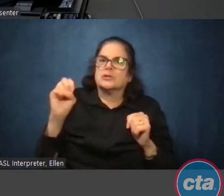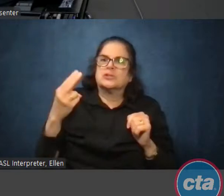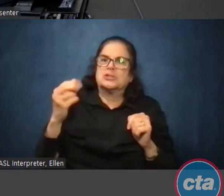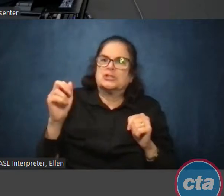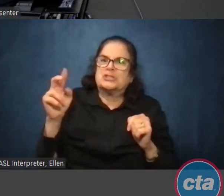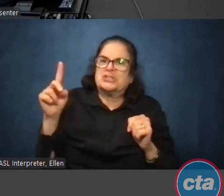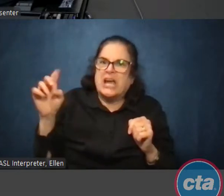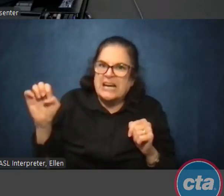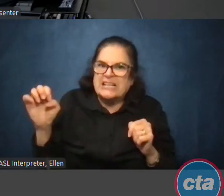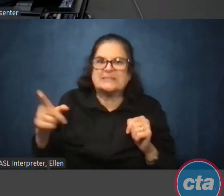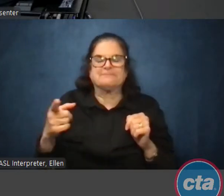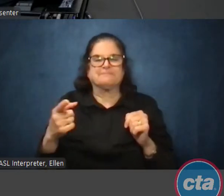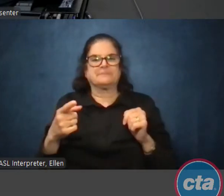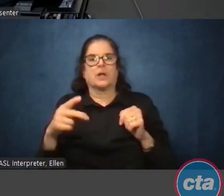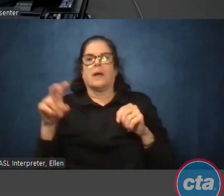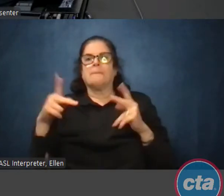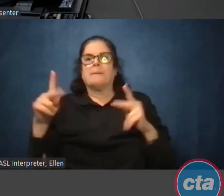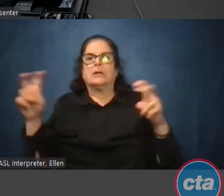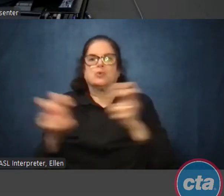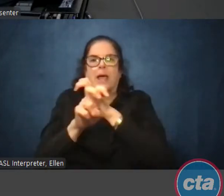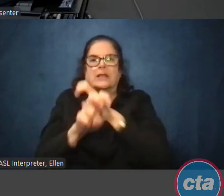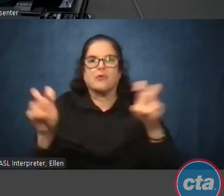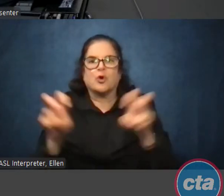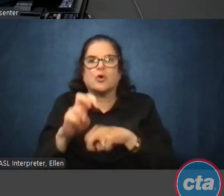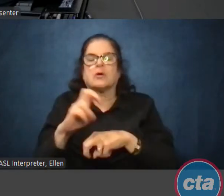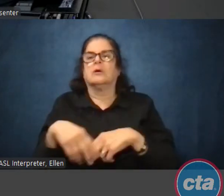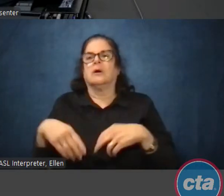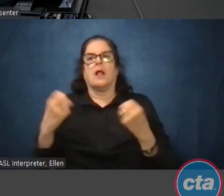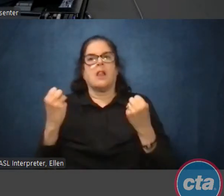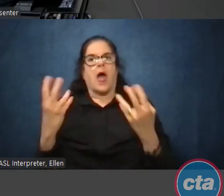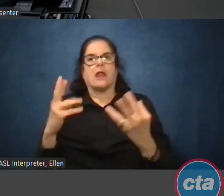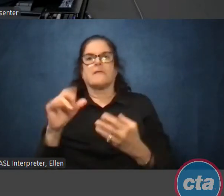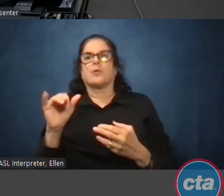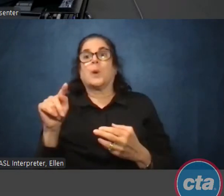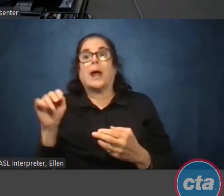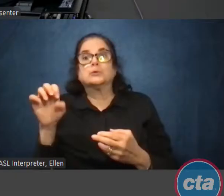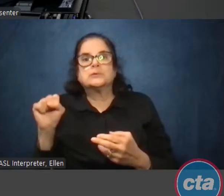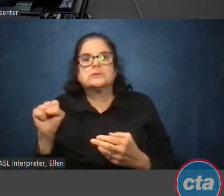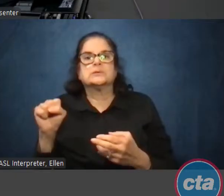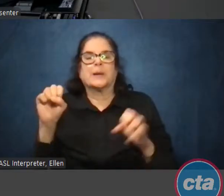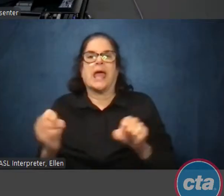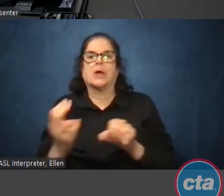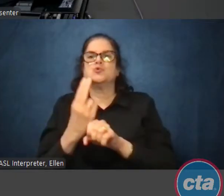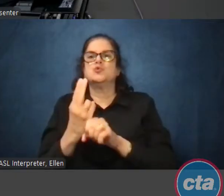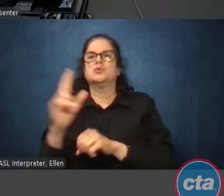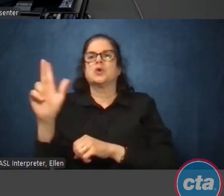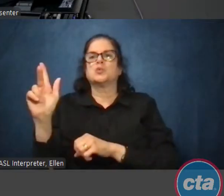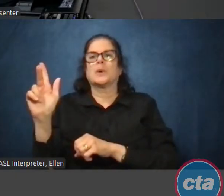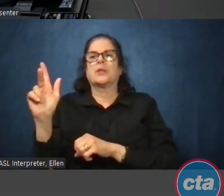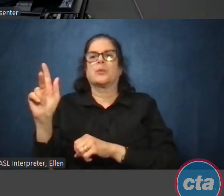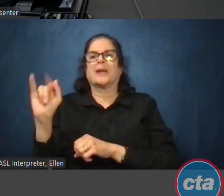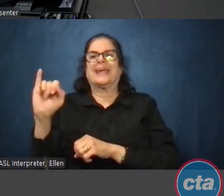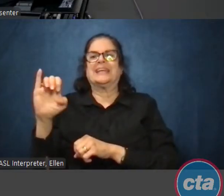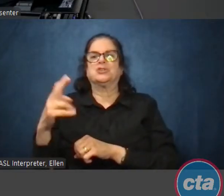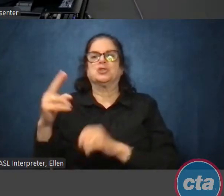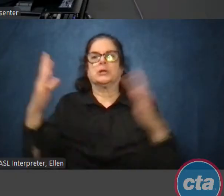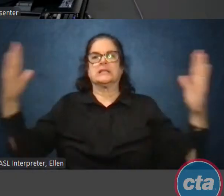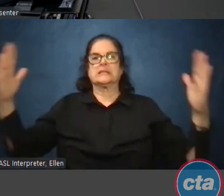ridership stops, different places, stops that have a lot of routes so we can try out these 23-inch displays and make sure they show enough